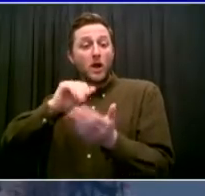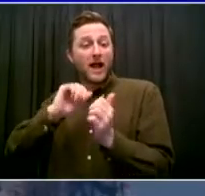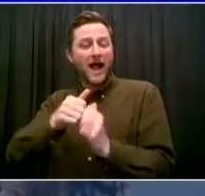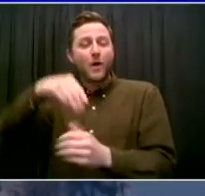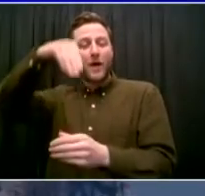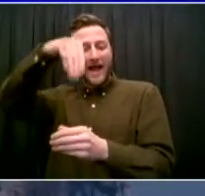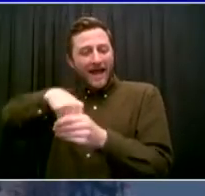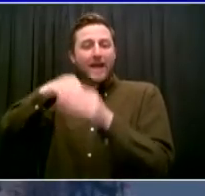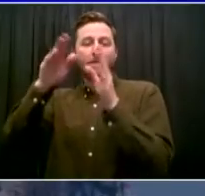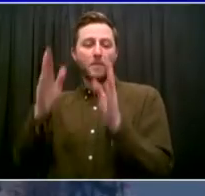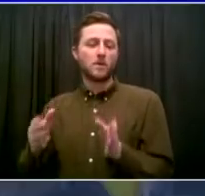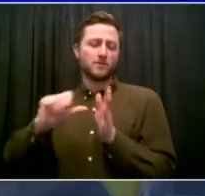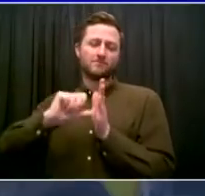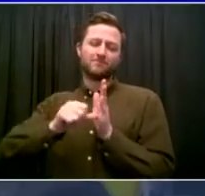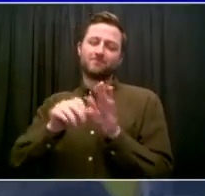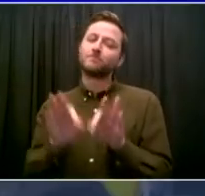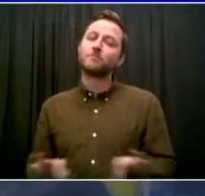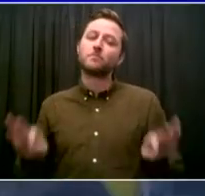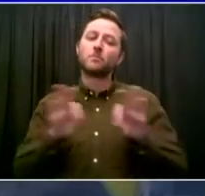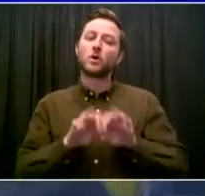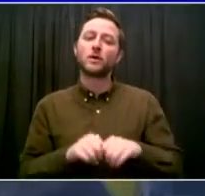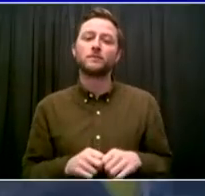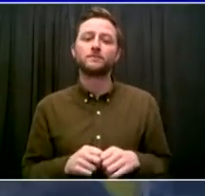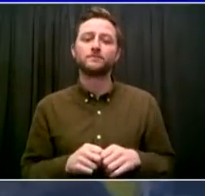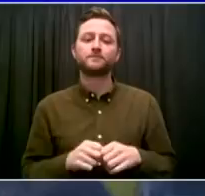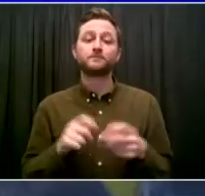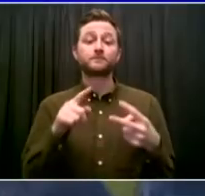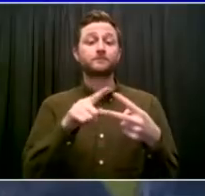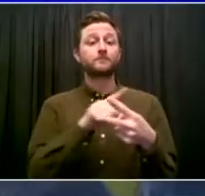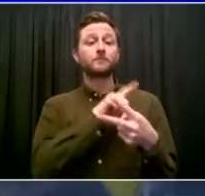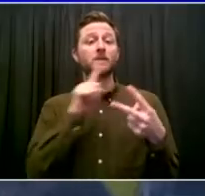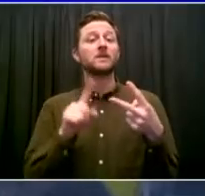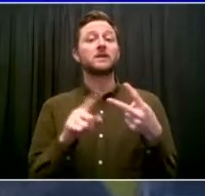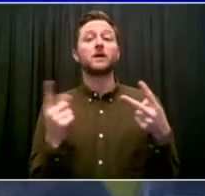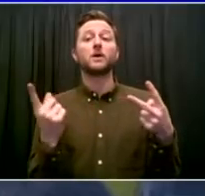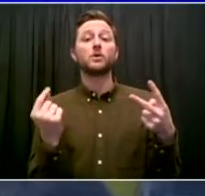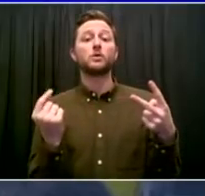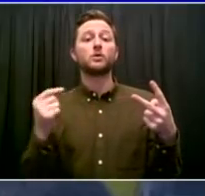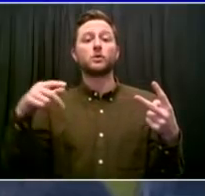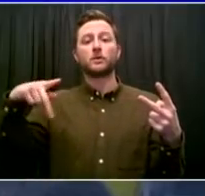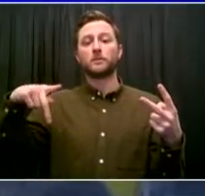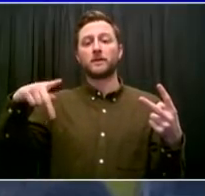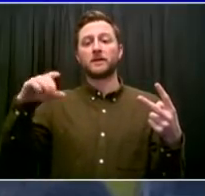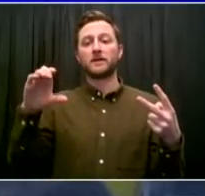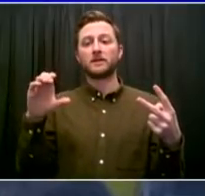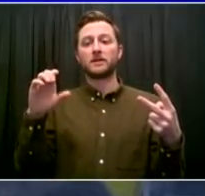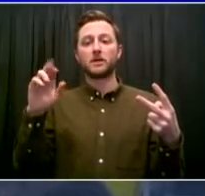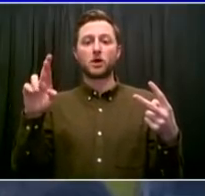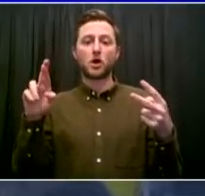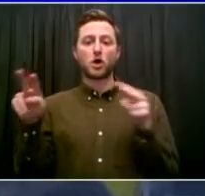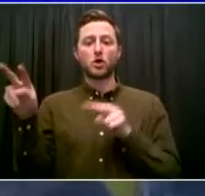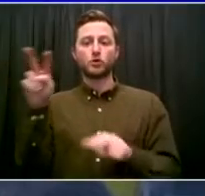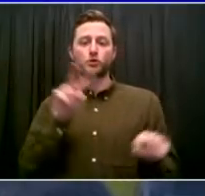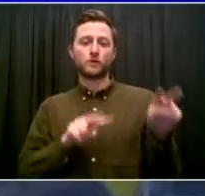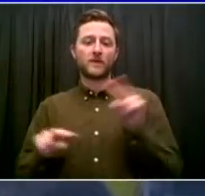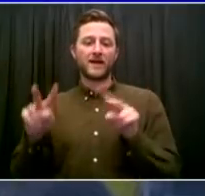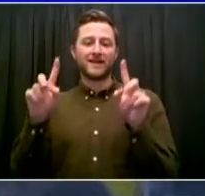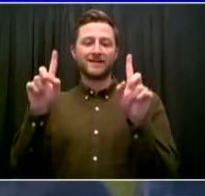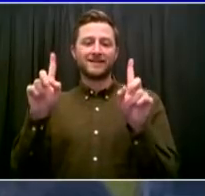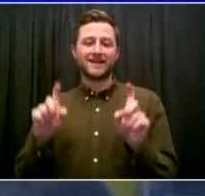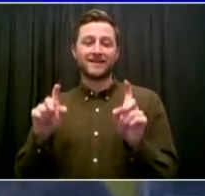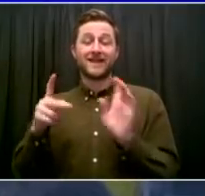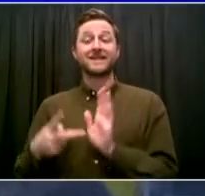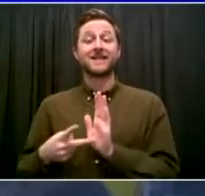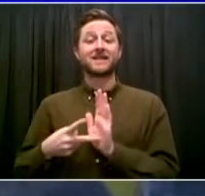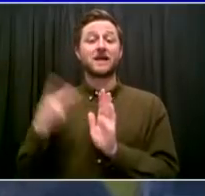on PCR surveillance testing, going from 10% to 20%. Doubling the CDC and